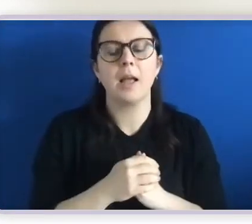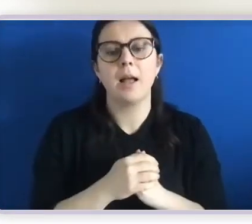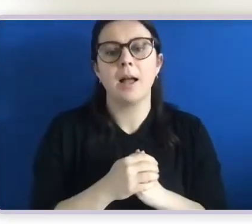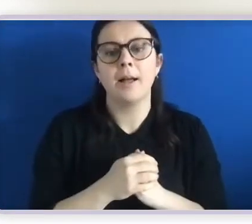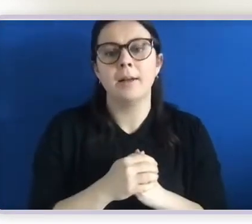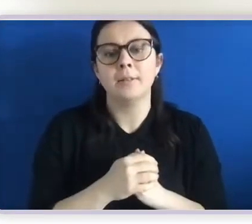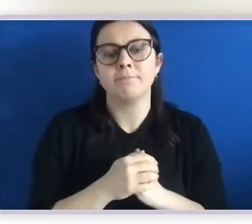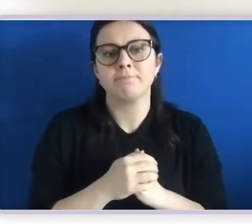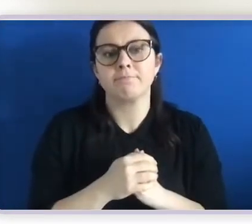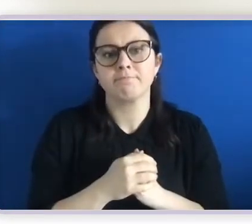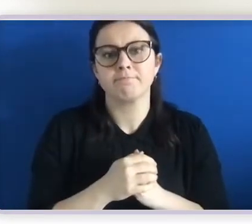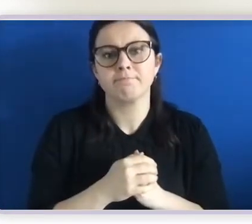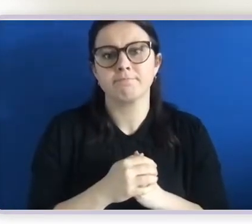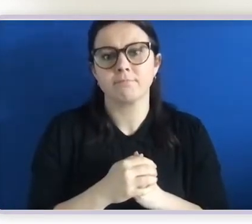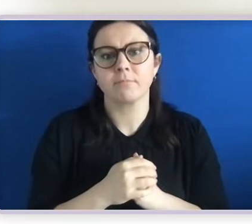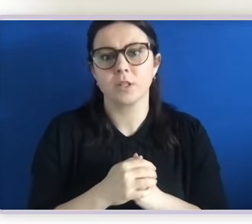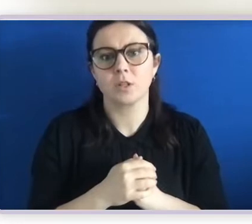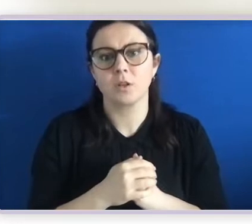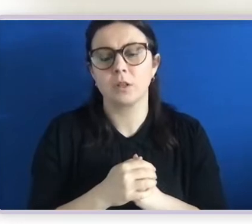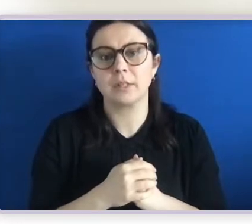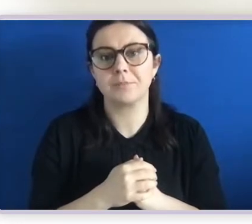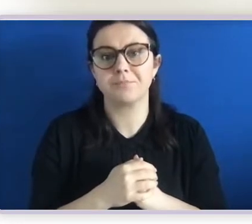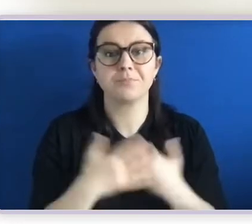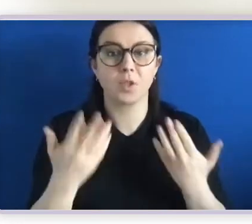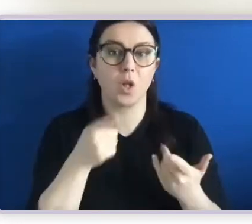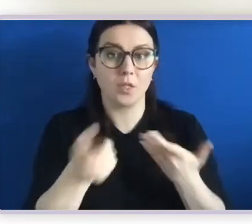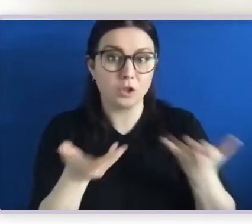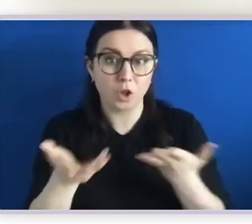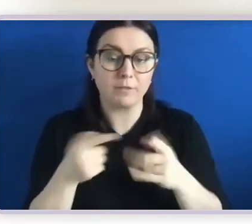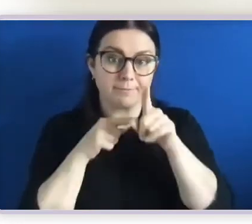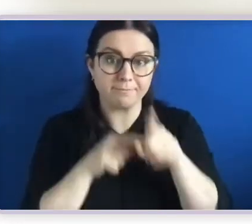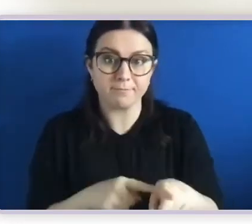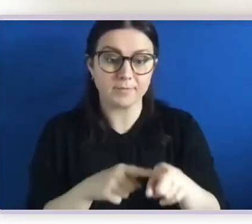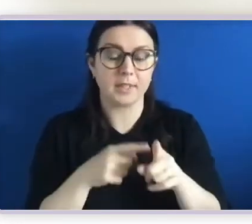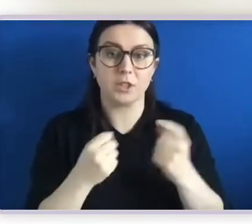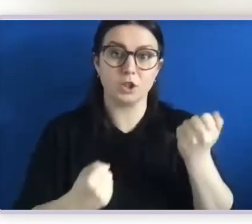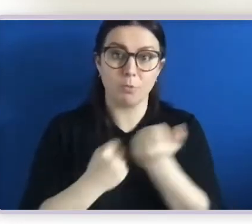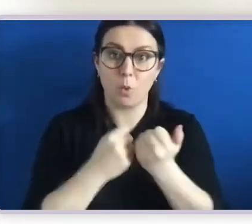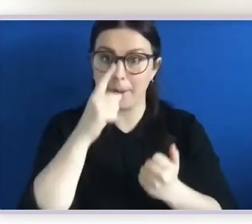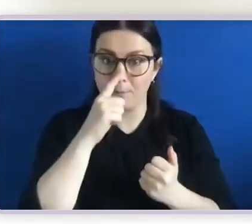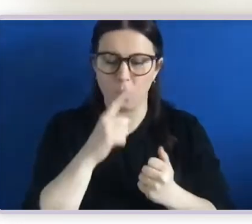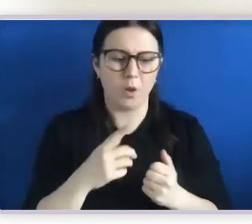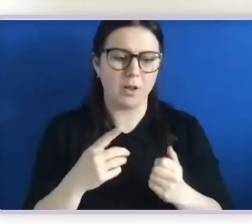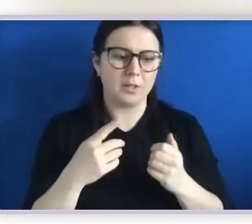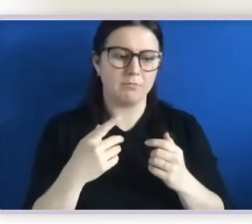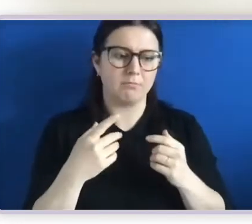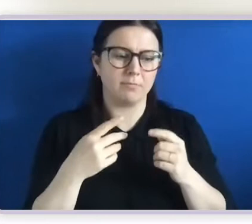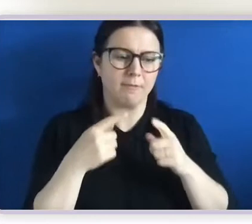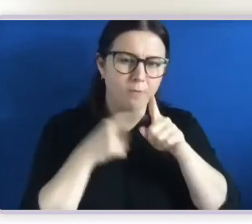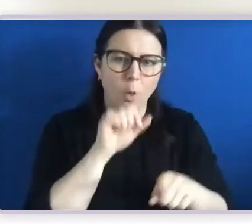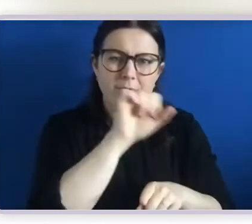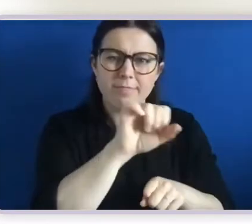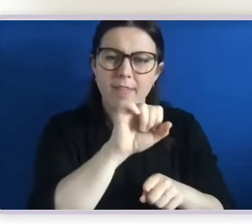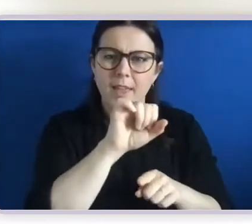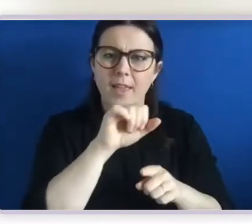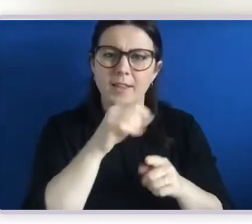And so it supports, the services are about supporting people regarding their limitations with respect to a range of